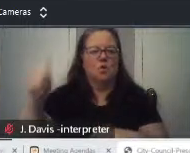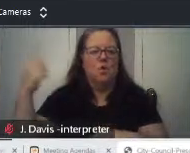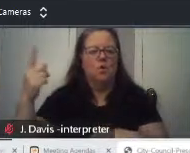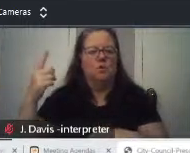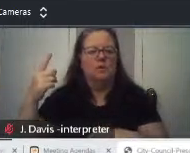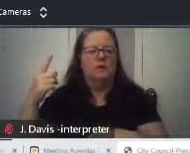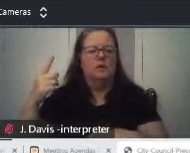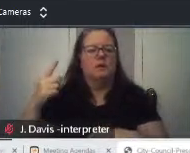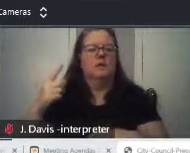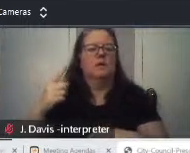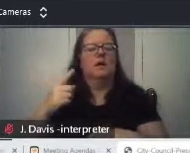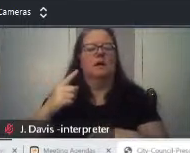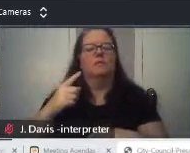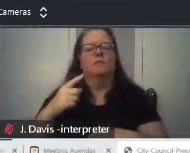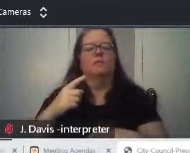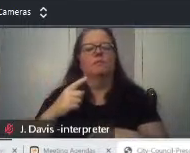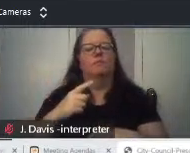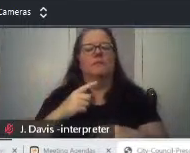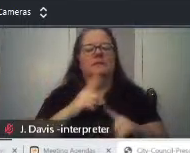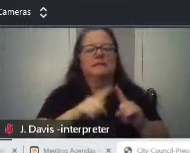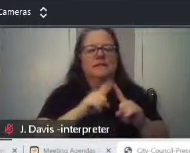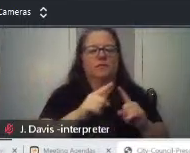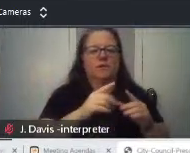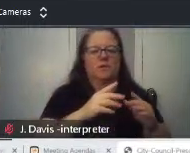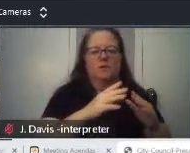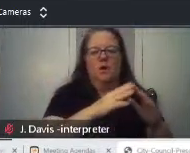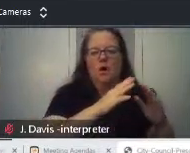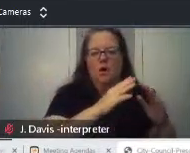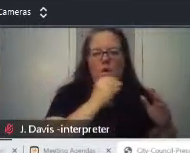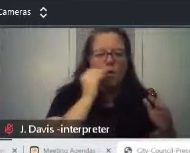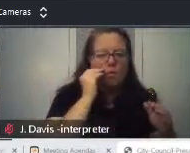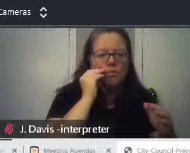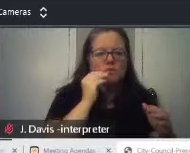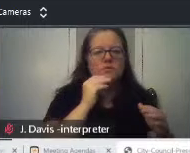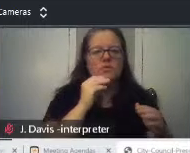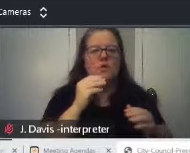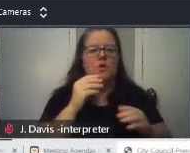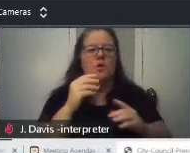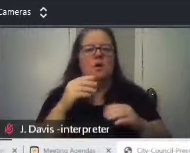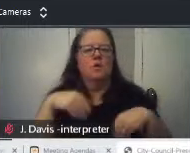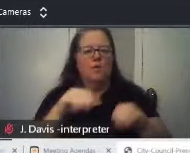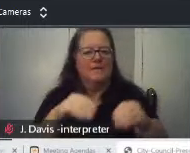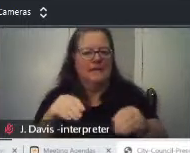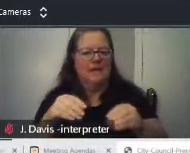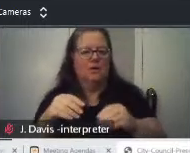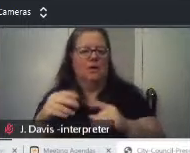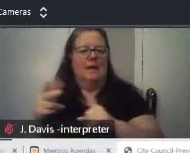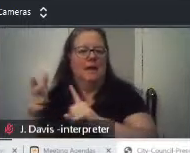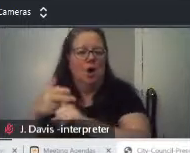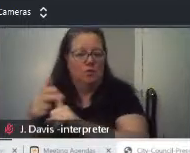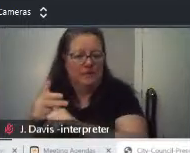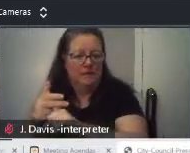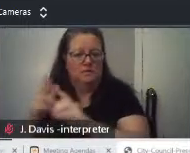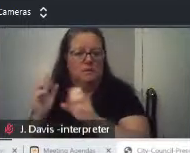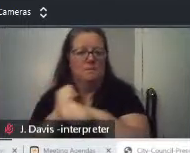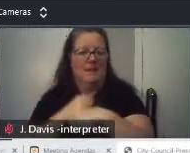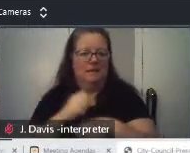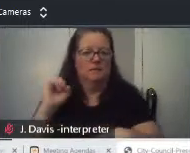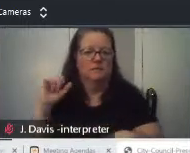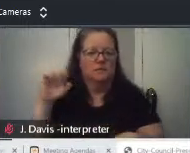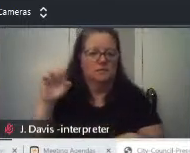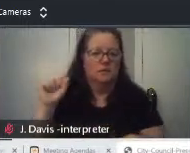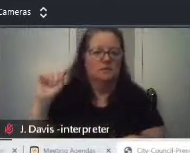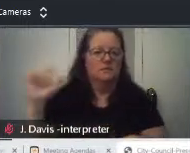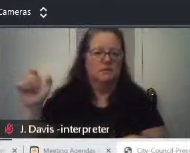properties on transactions, retail, and hotel produce sales tax. That's a fact. That's true. But